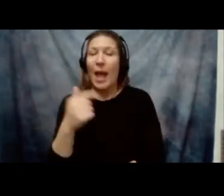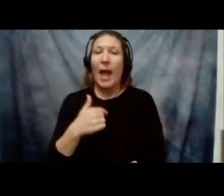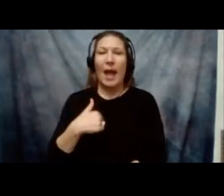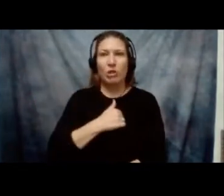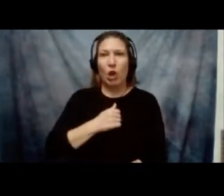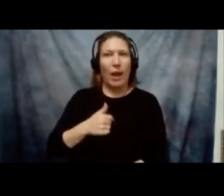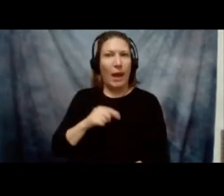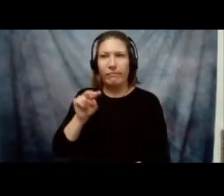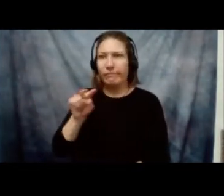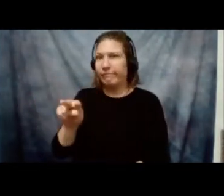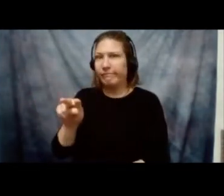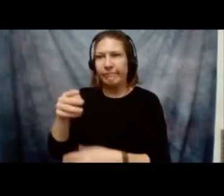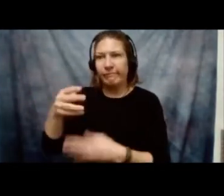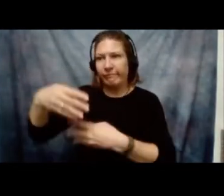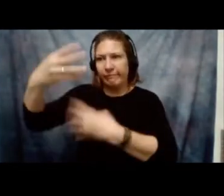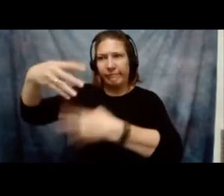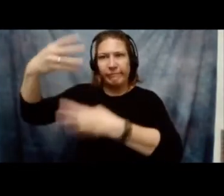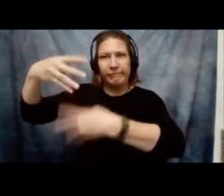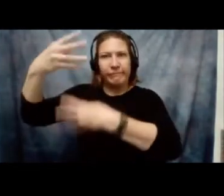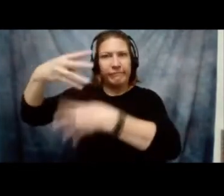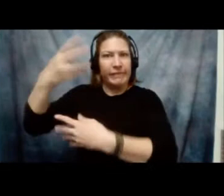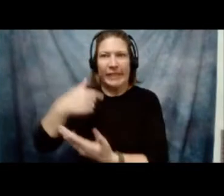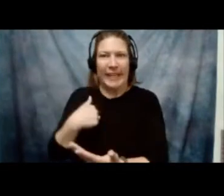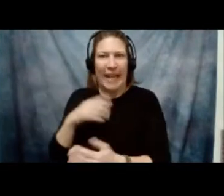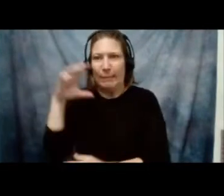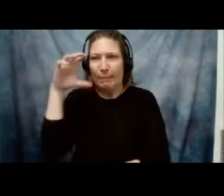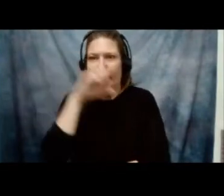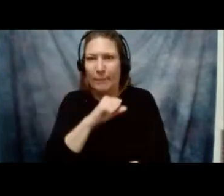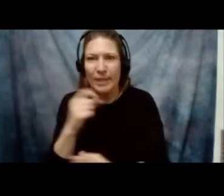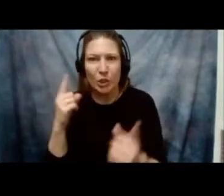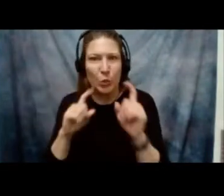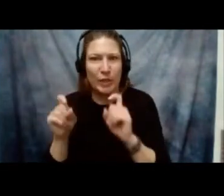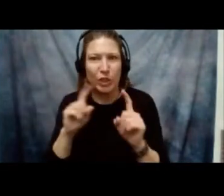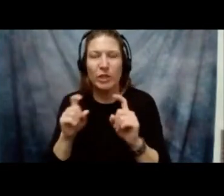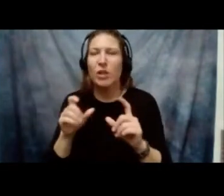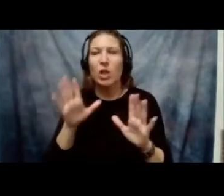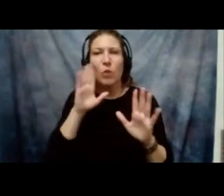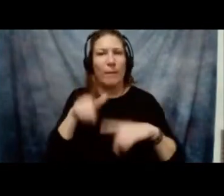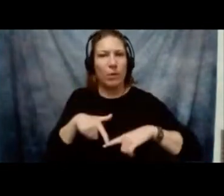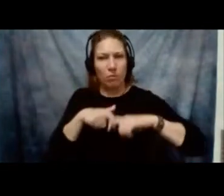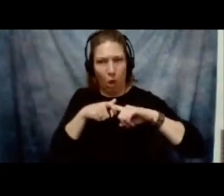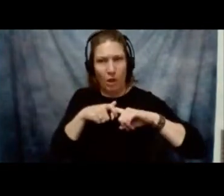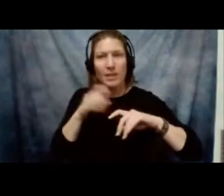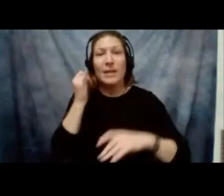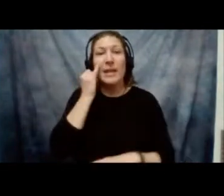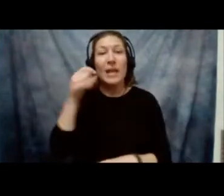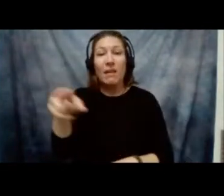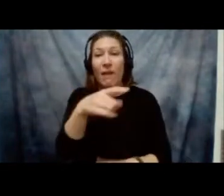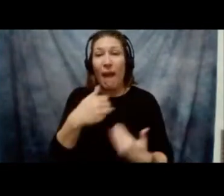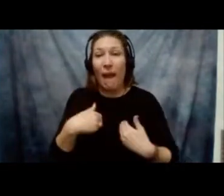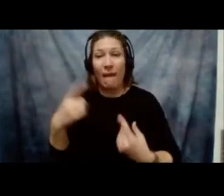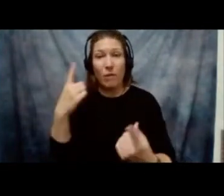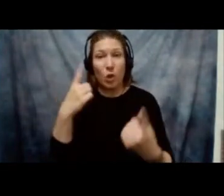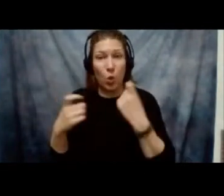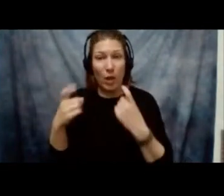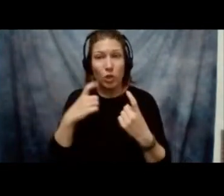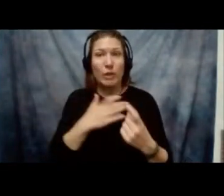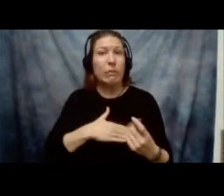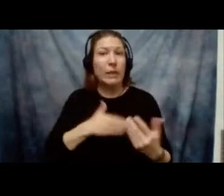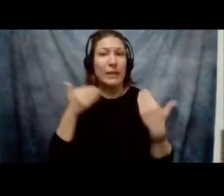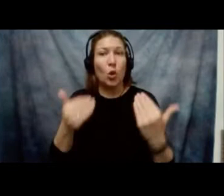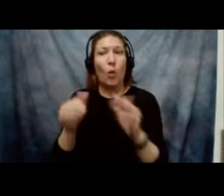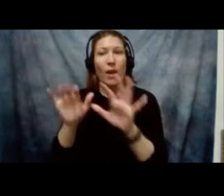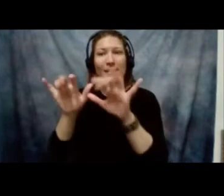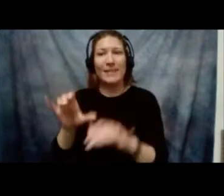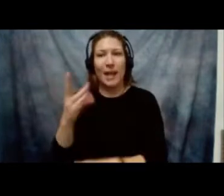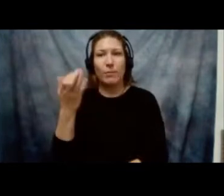in along the way. So if we could take just a second, if you can re-ask any question you'd like me to address, I am